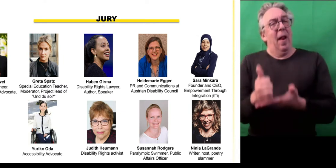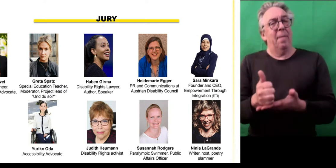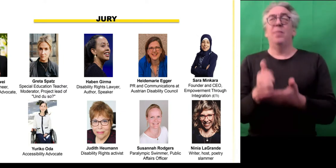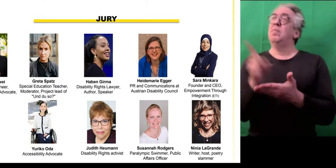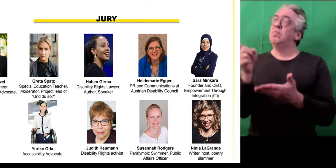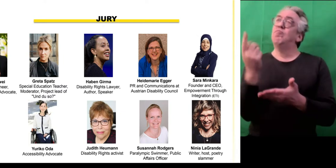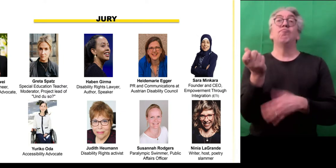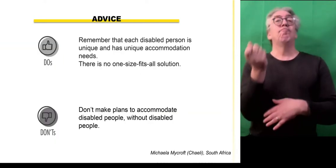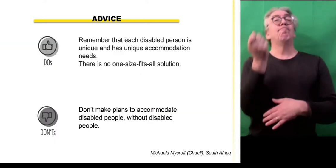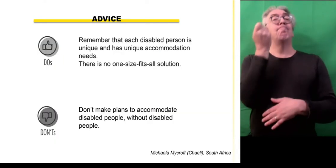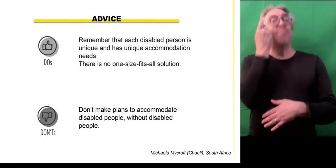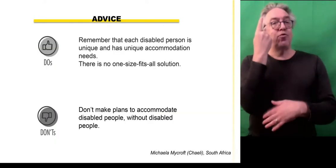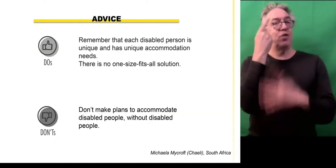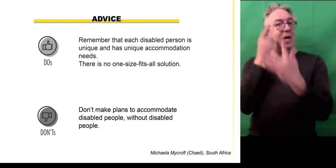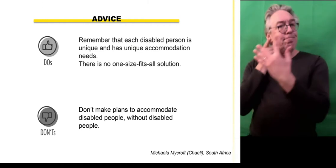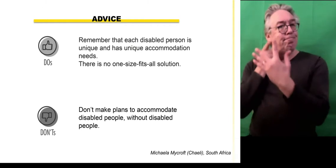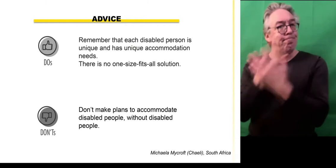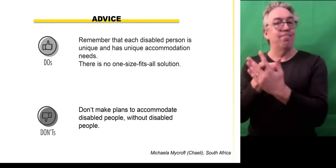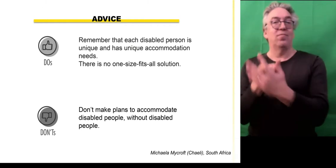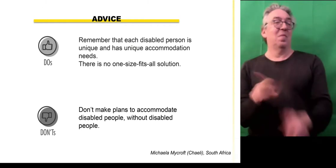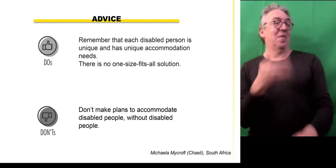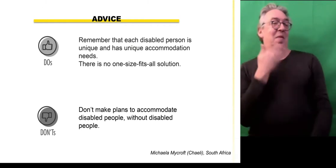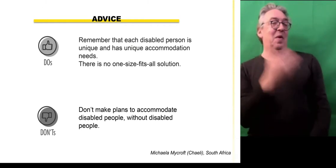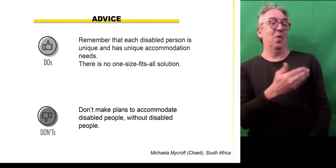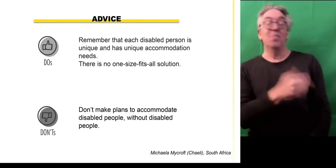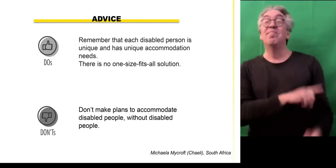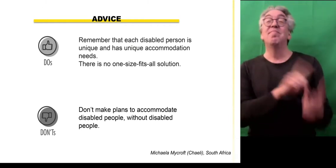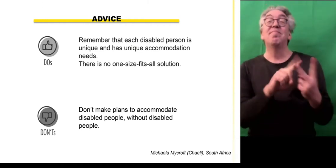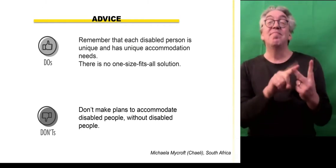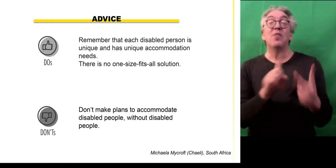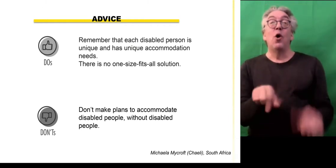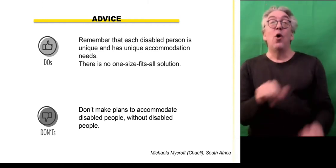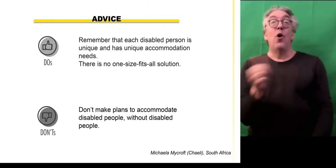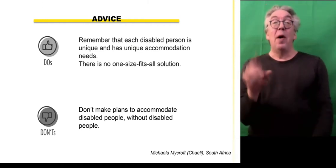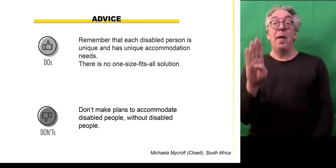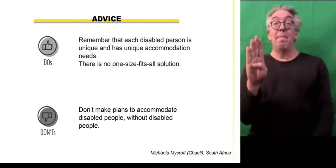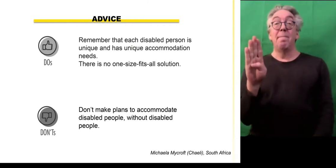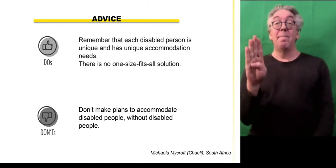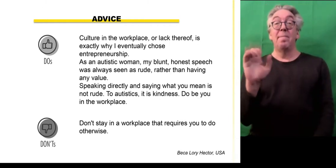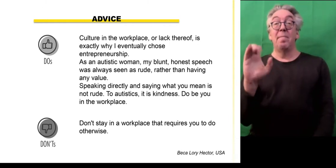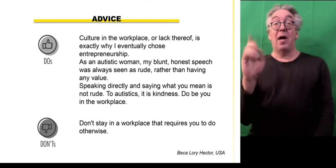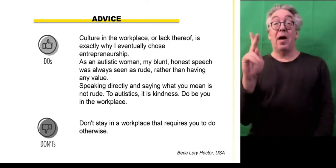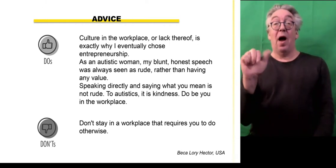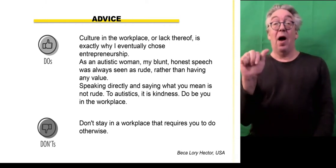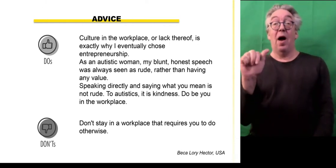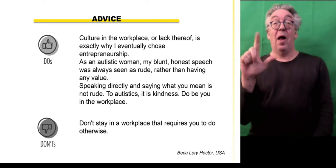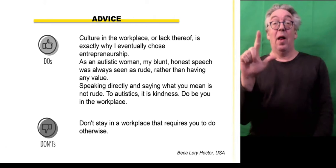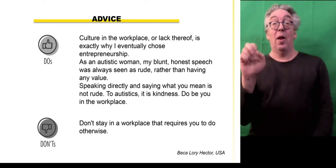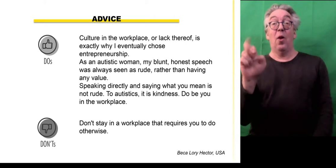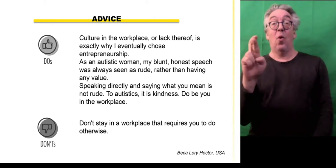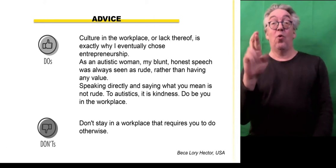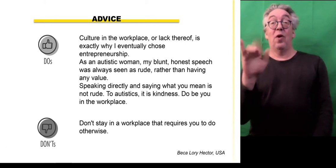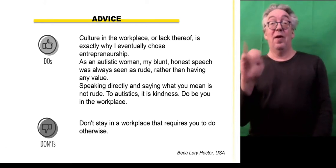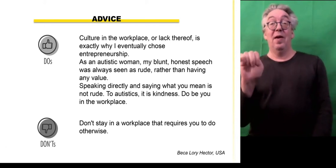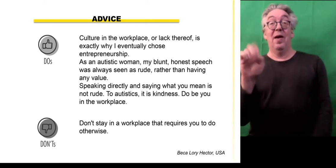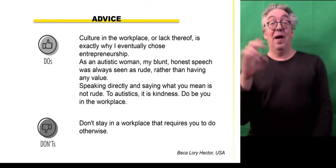amazing advice. We also have a second advice from Becca Laurie Hector. She